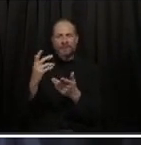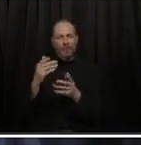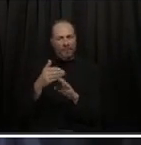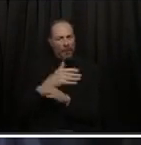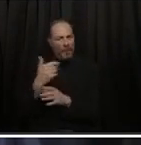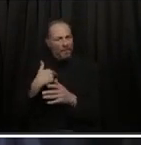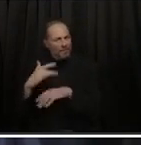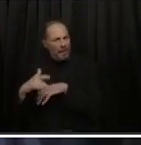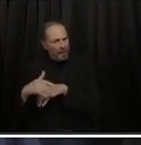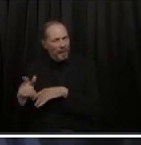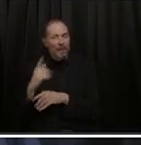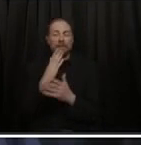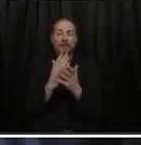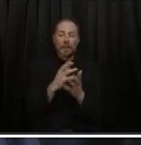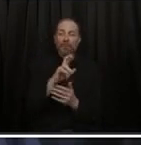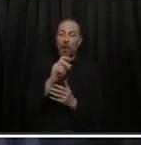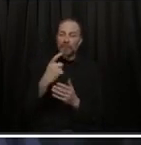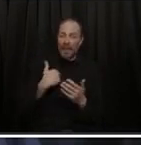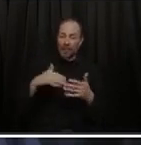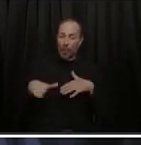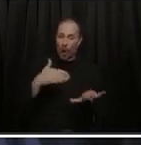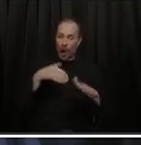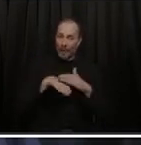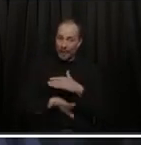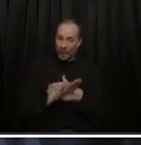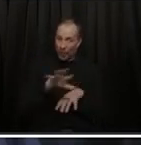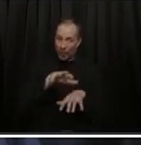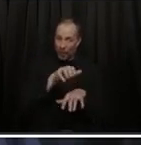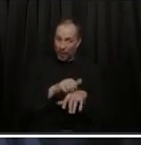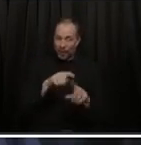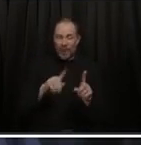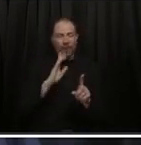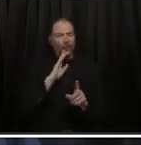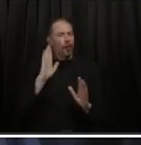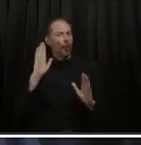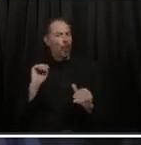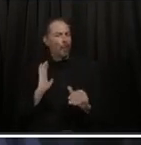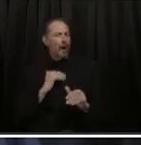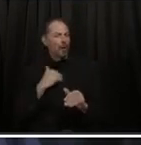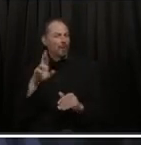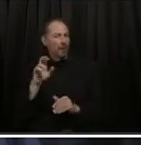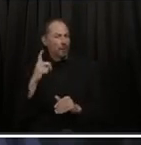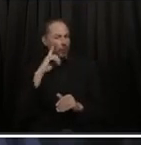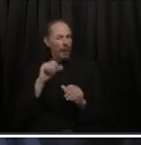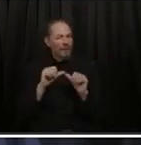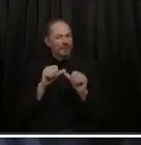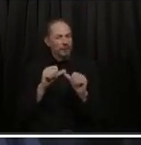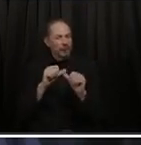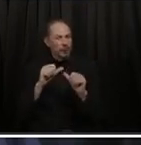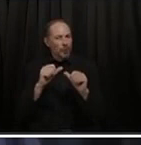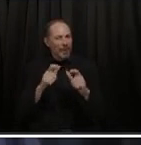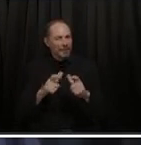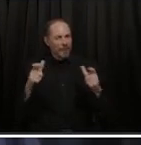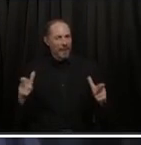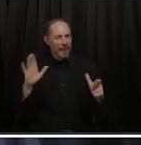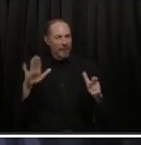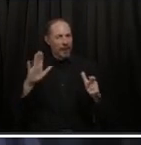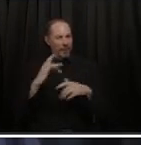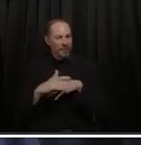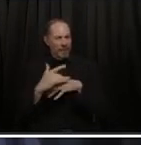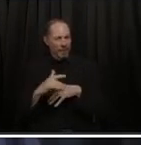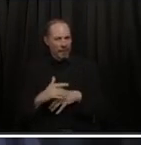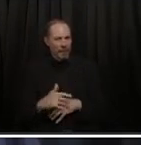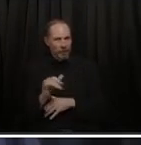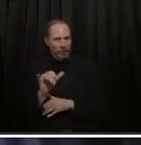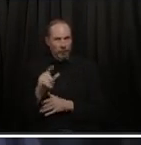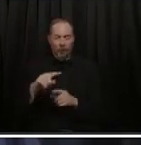Some pharmacies are offering walk-ins, but we hope that our pharmacy partners will continue to expand appointment availability as well. But we